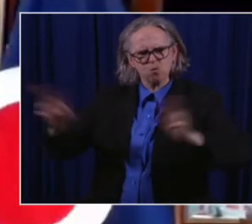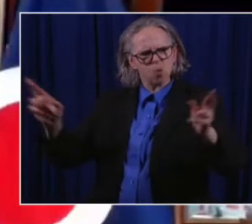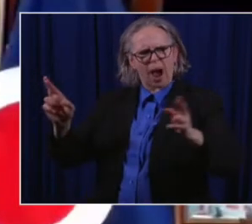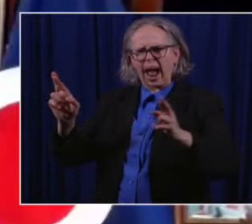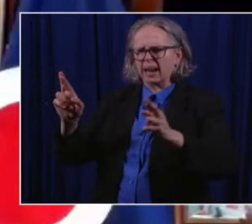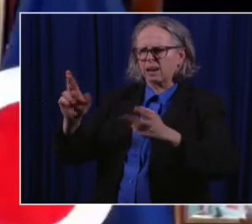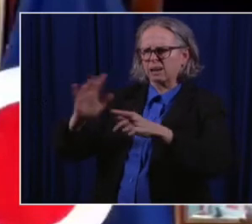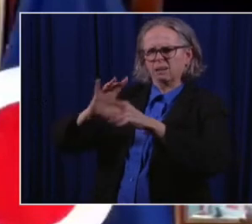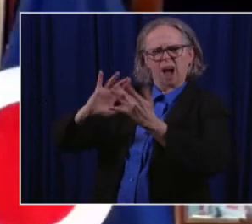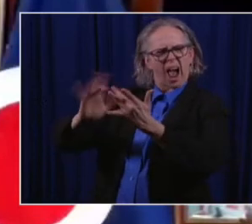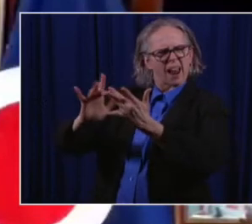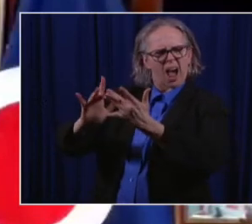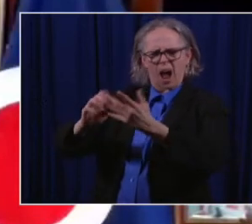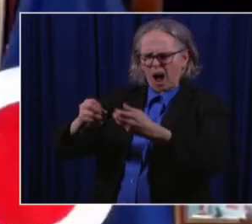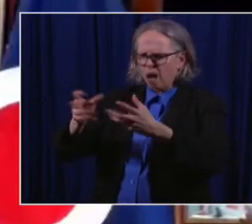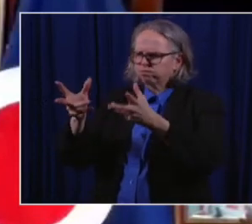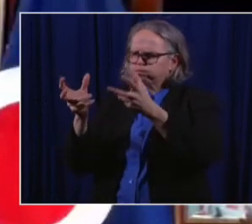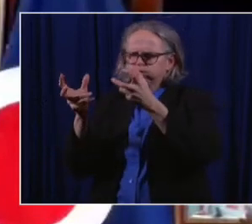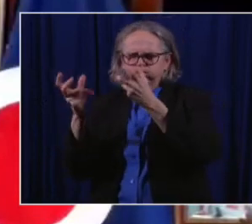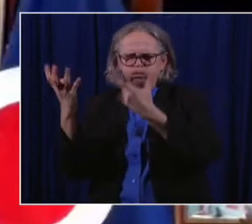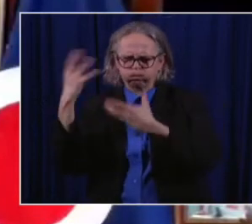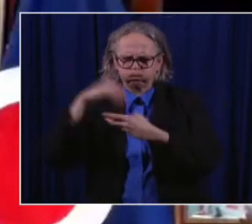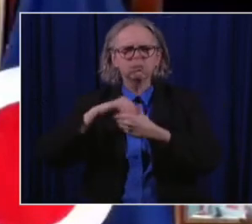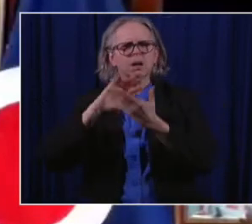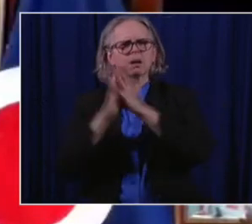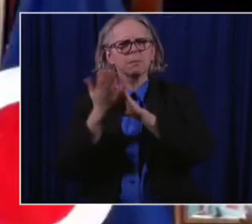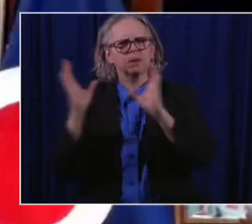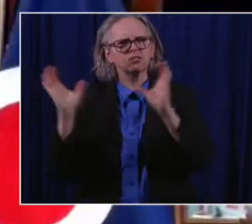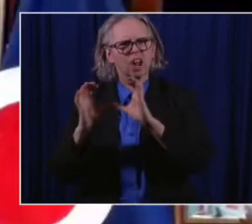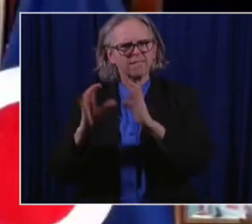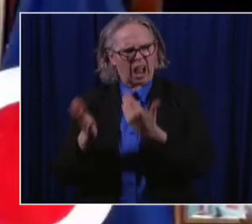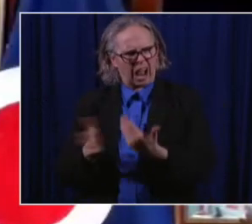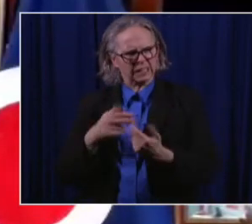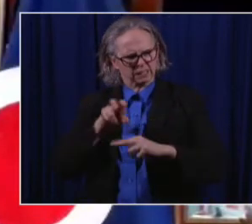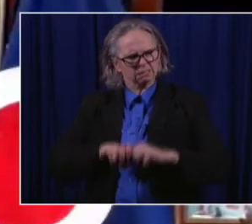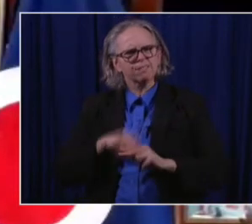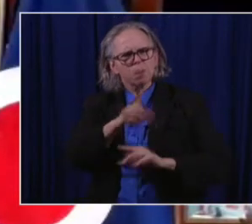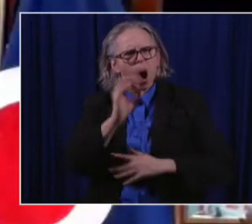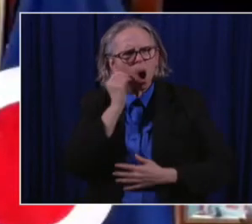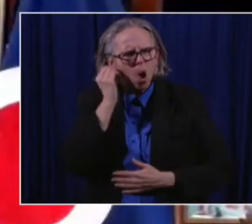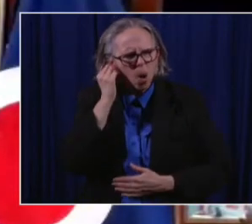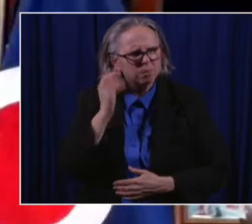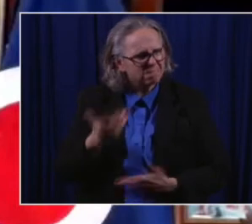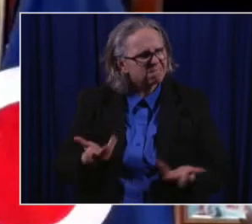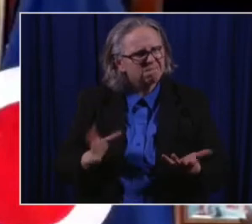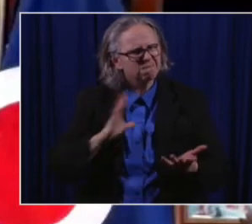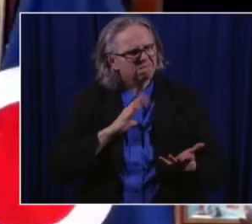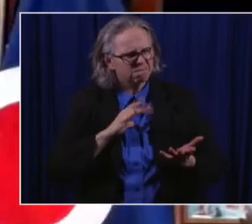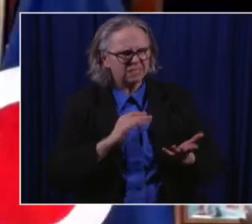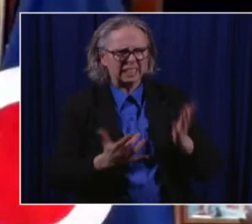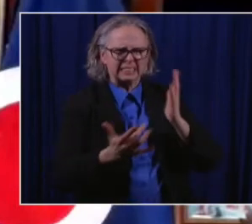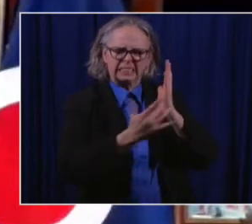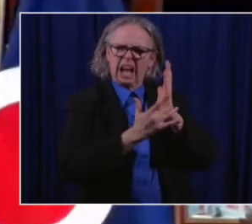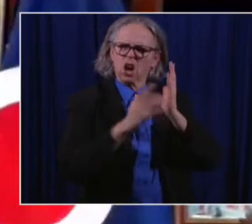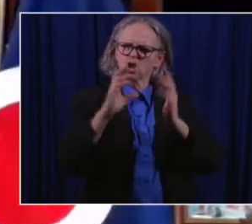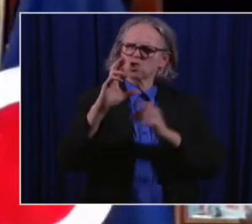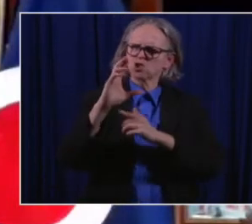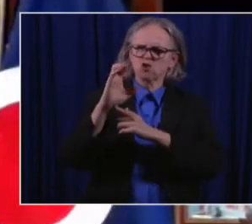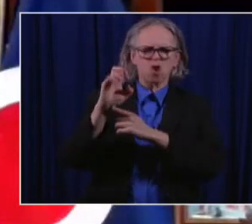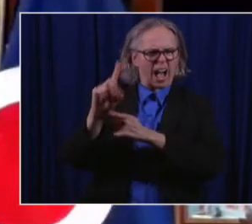varying resources. We've had another round of Tech Cred awards to employers. We're now at over